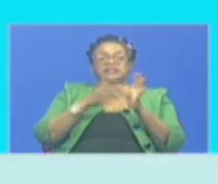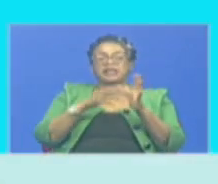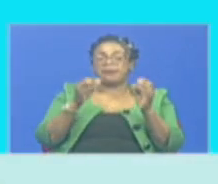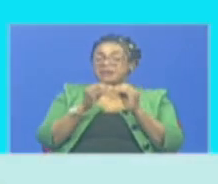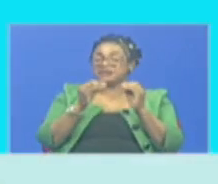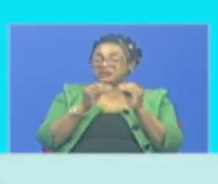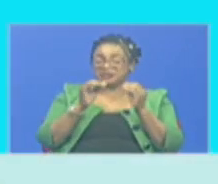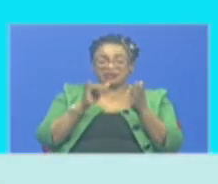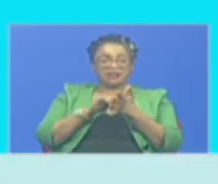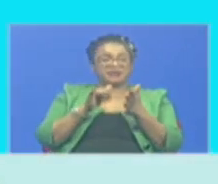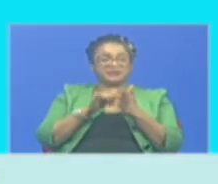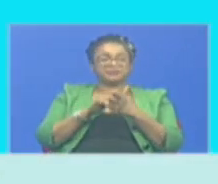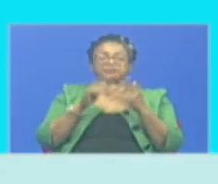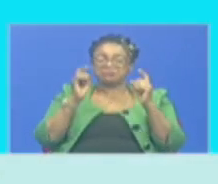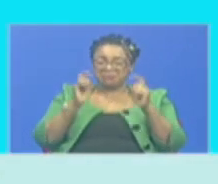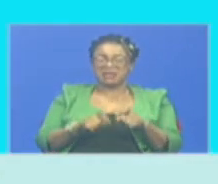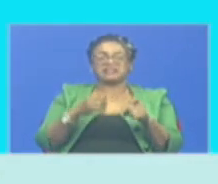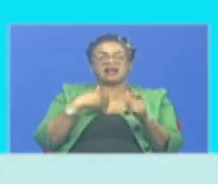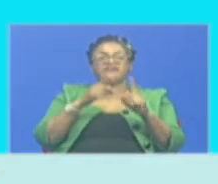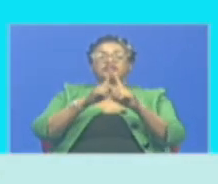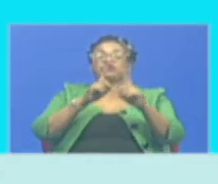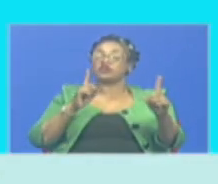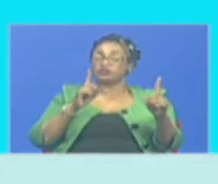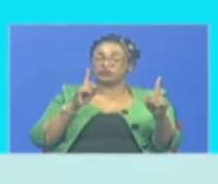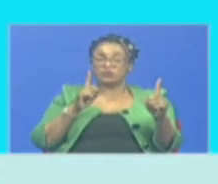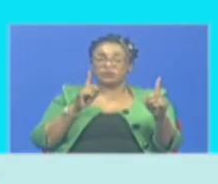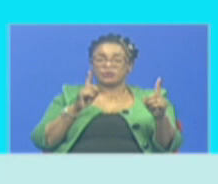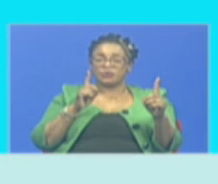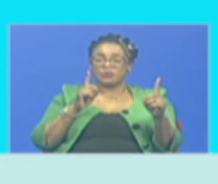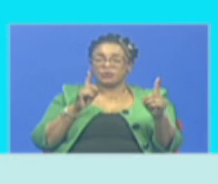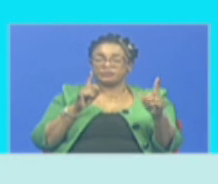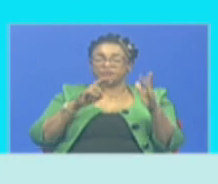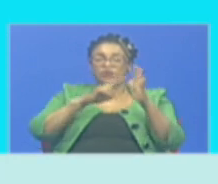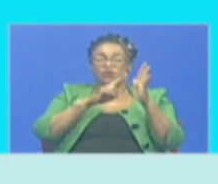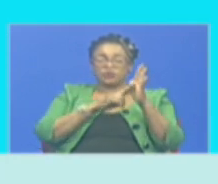players must observe social distancing rules and a